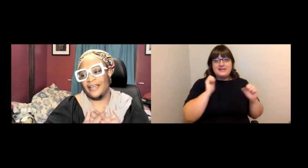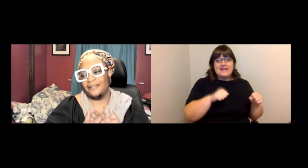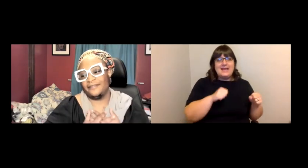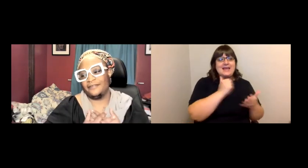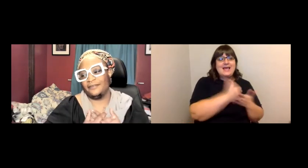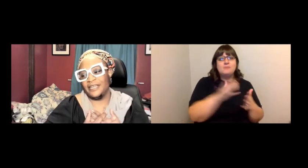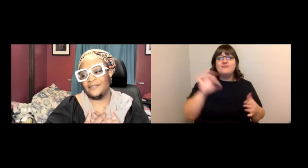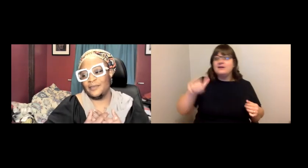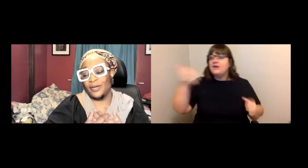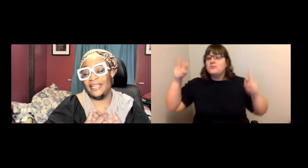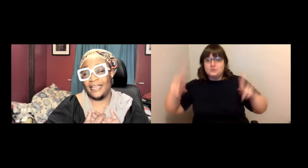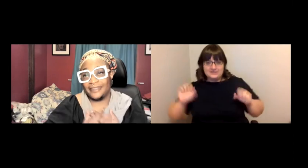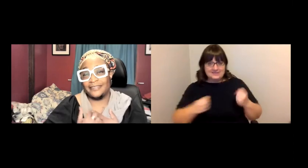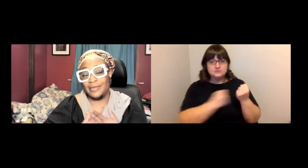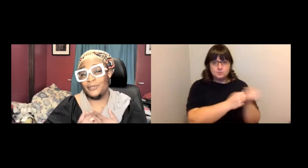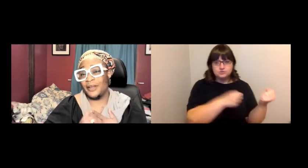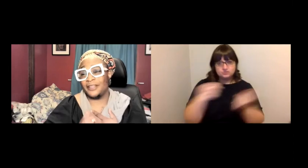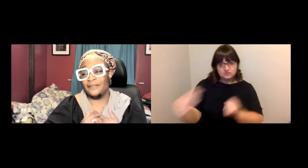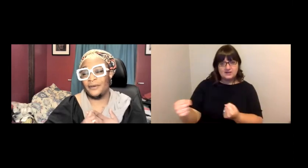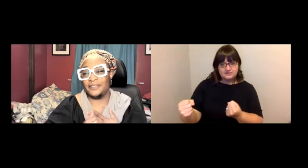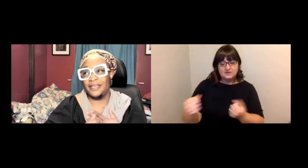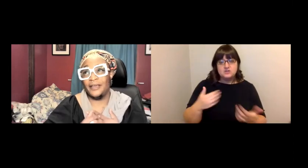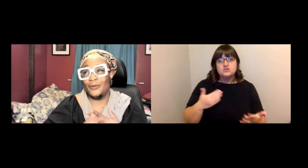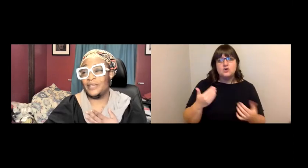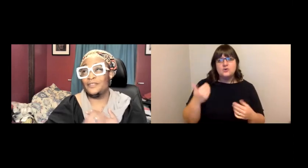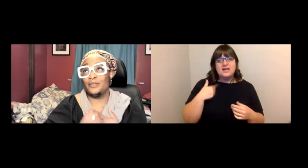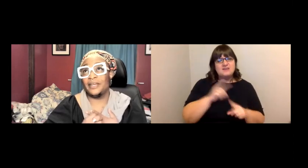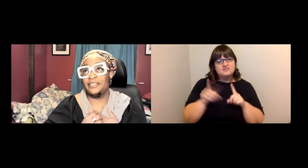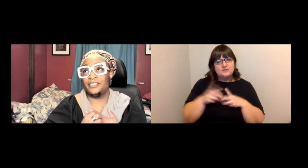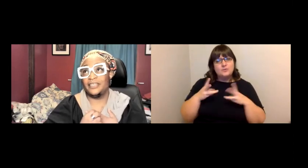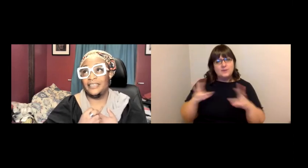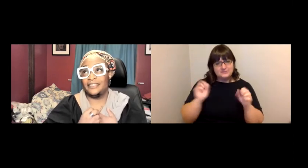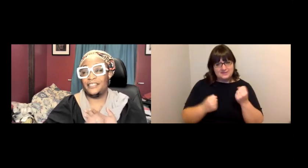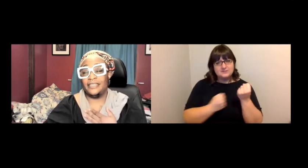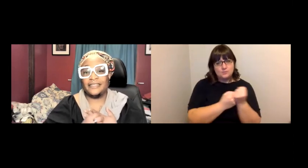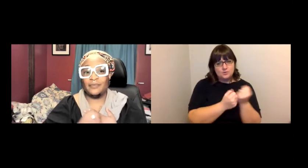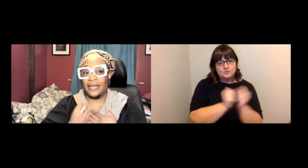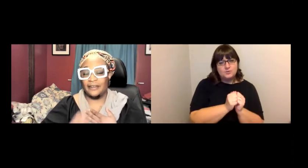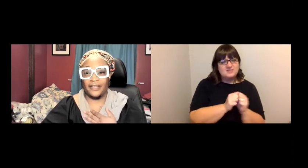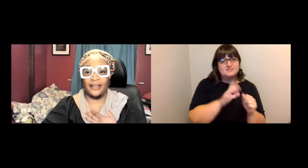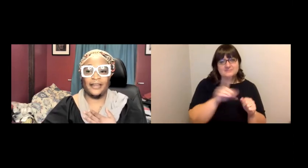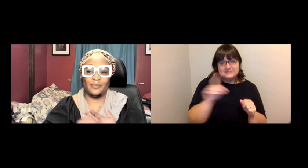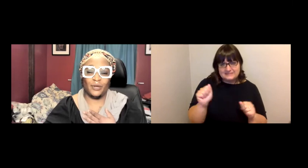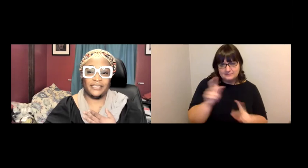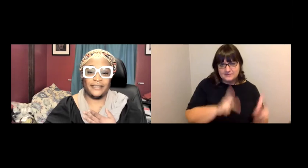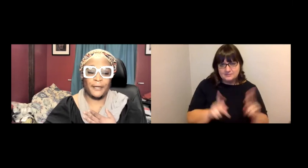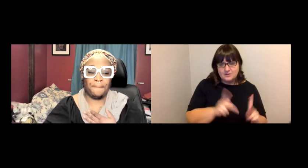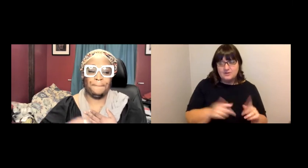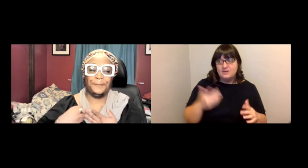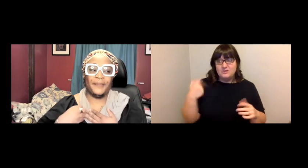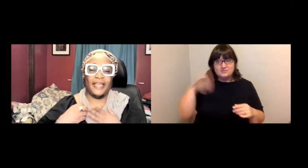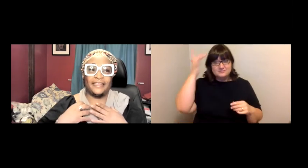we have ways of supporting. And as disabled and chronically ill folks, we have so much genius about how to figure out how to support each